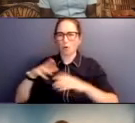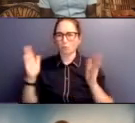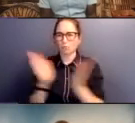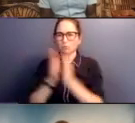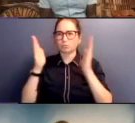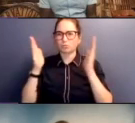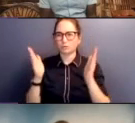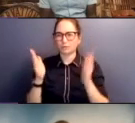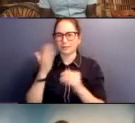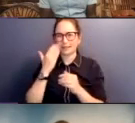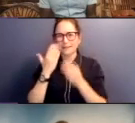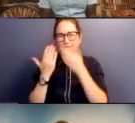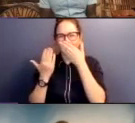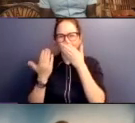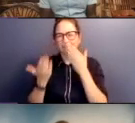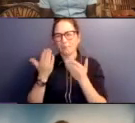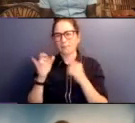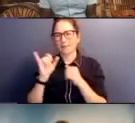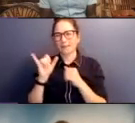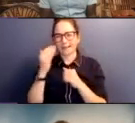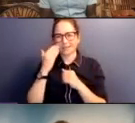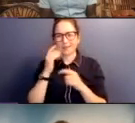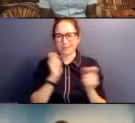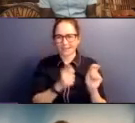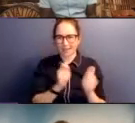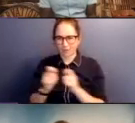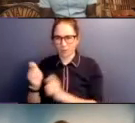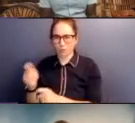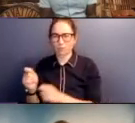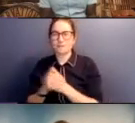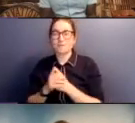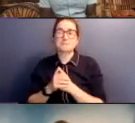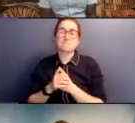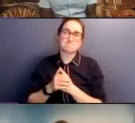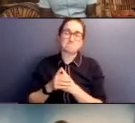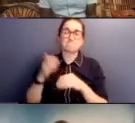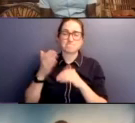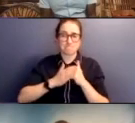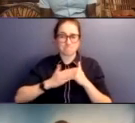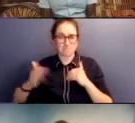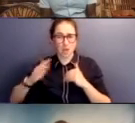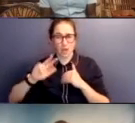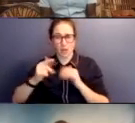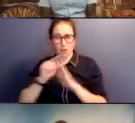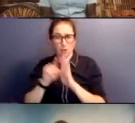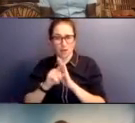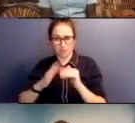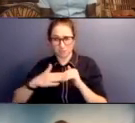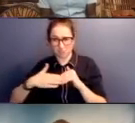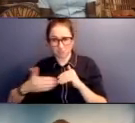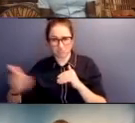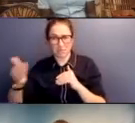maybe the little plate xylophone. And then after that, anything from third grade on up, I think